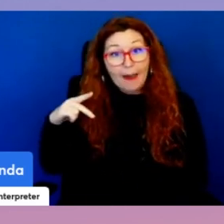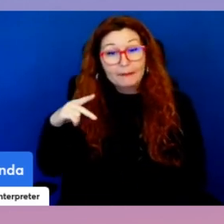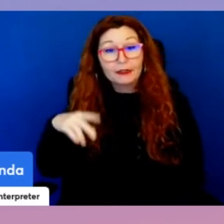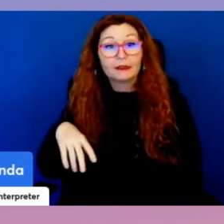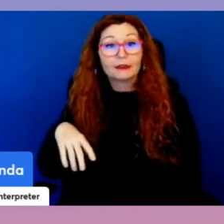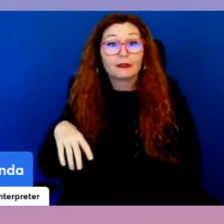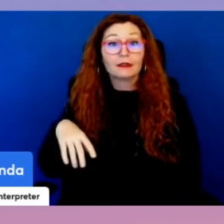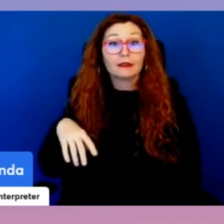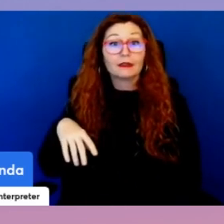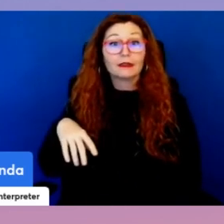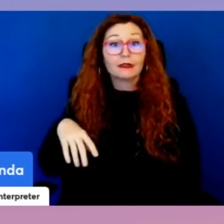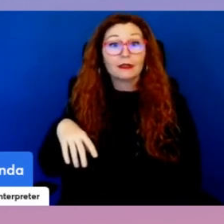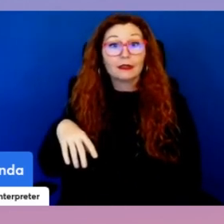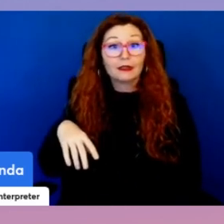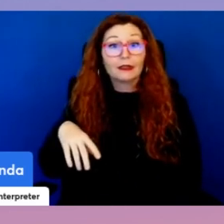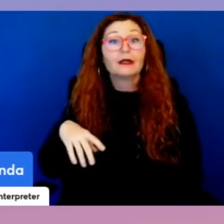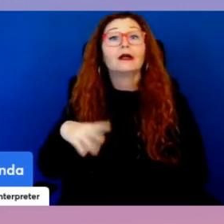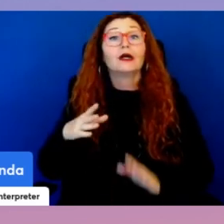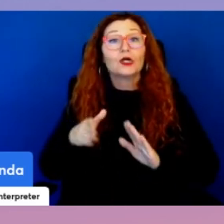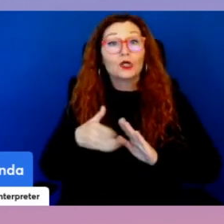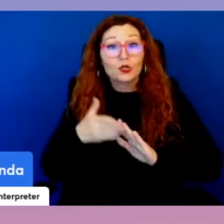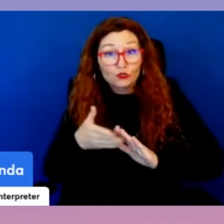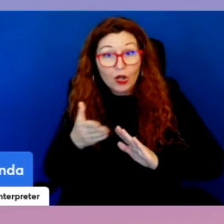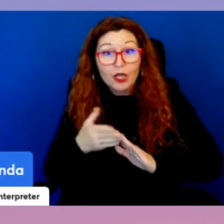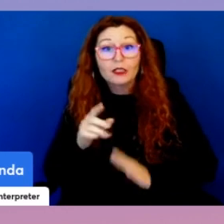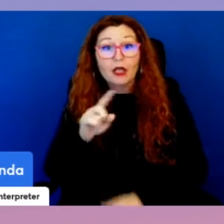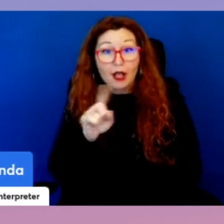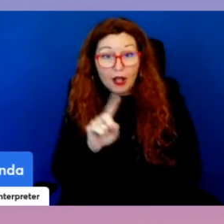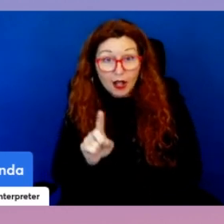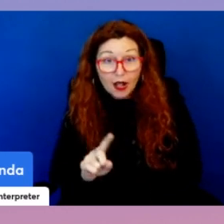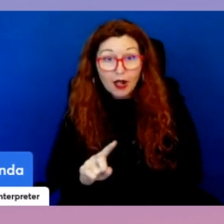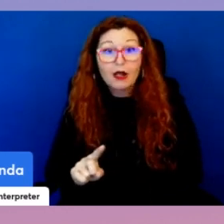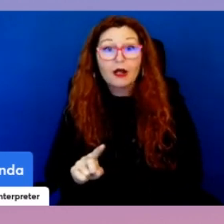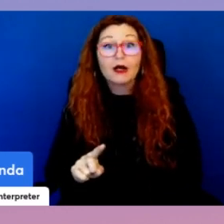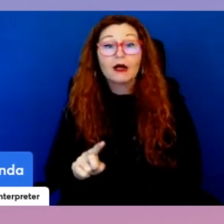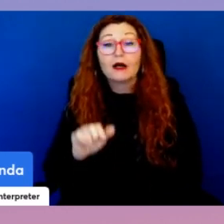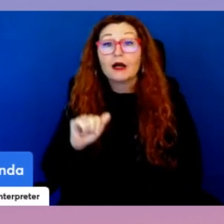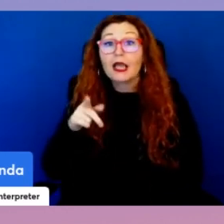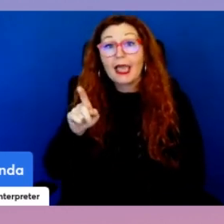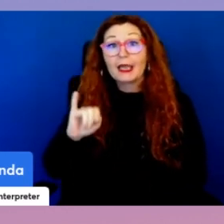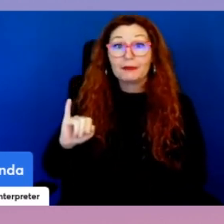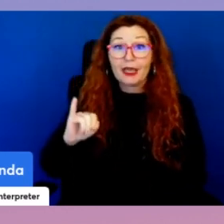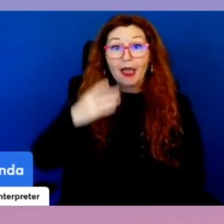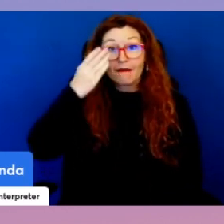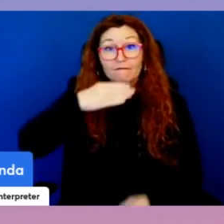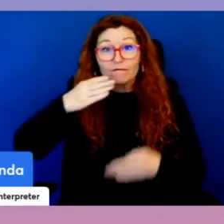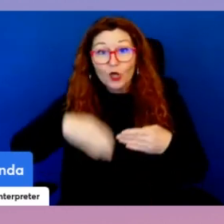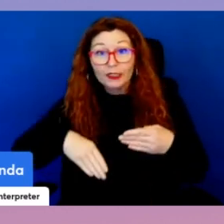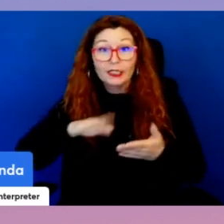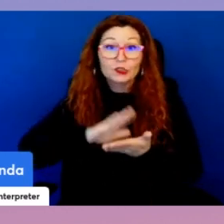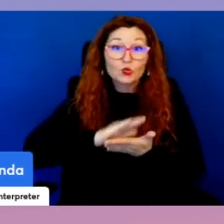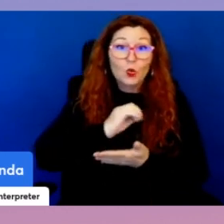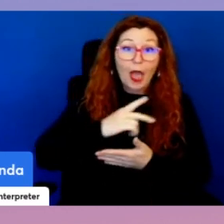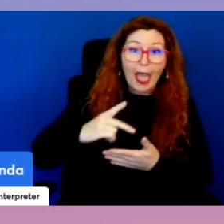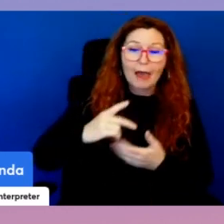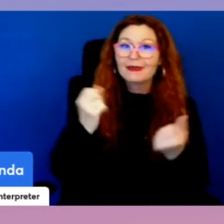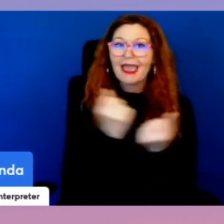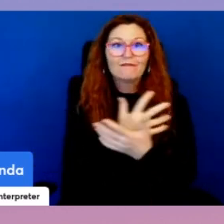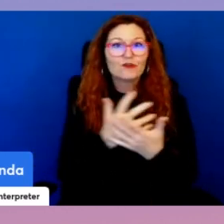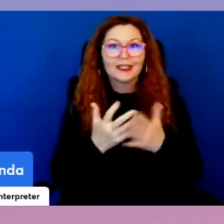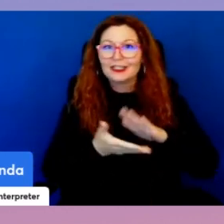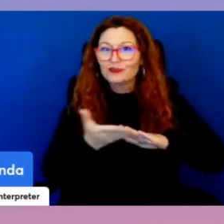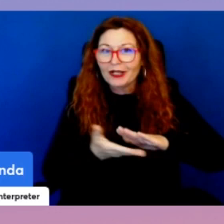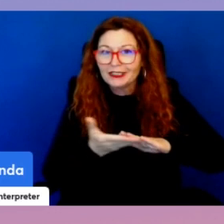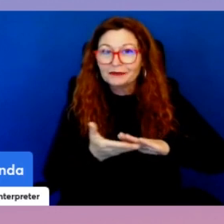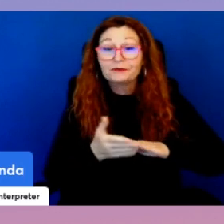app, and run kubectl get everything. My API, front end, school app, everything is running. If I